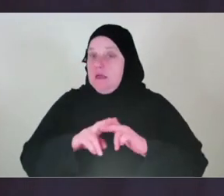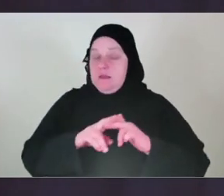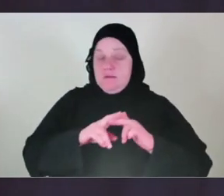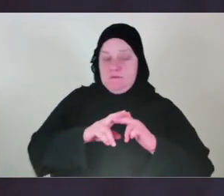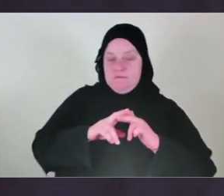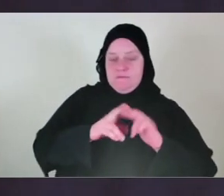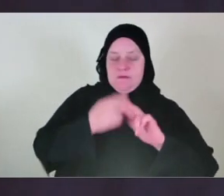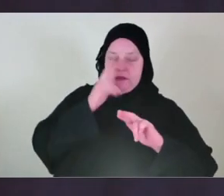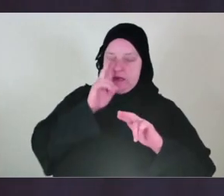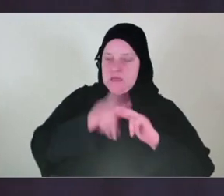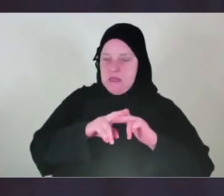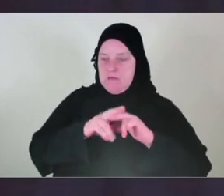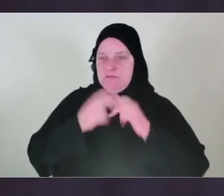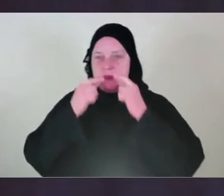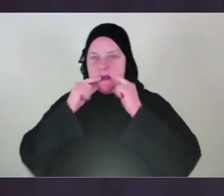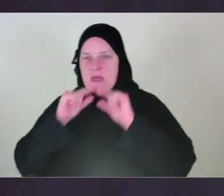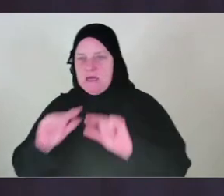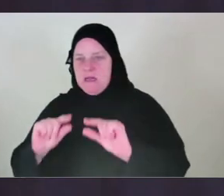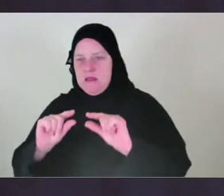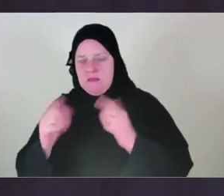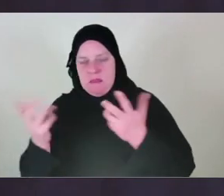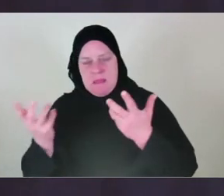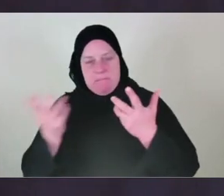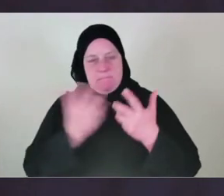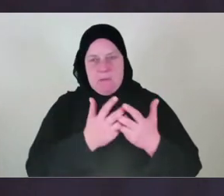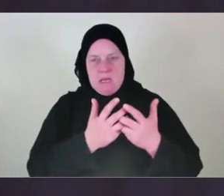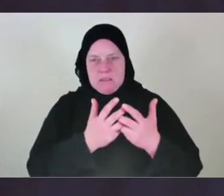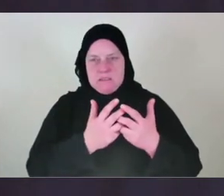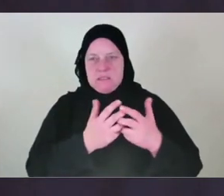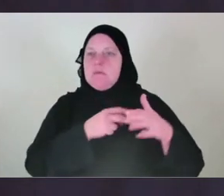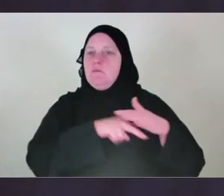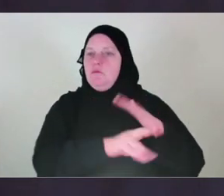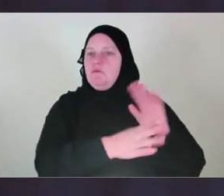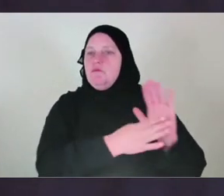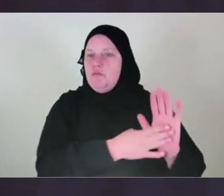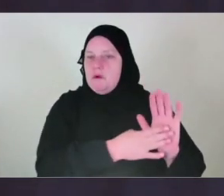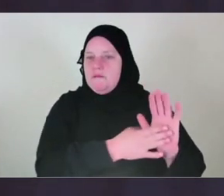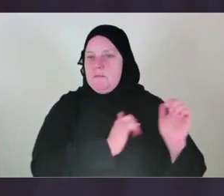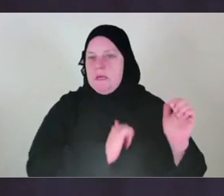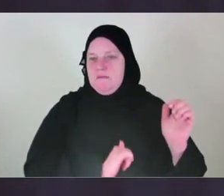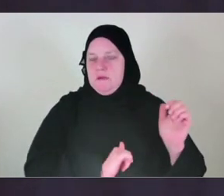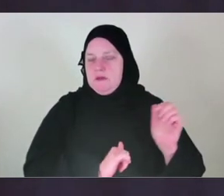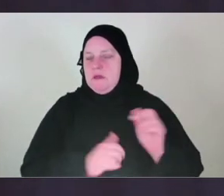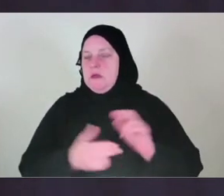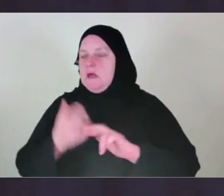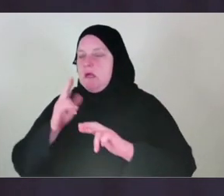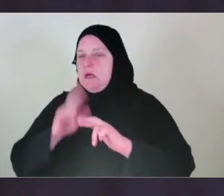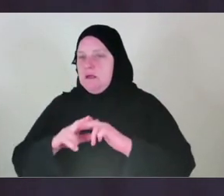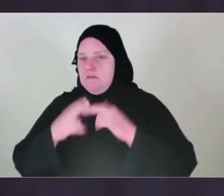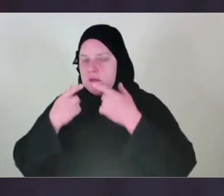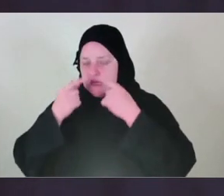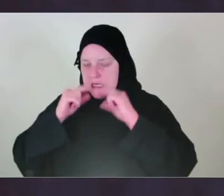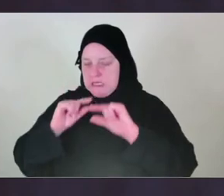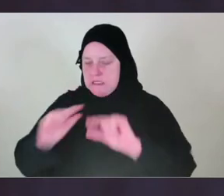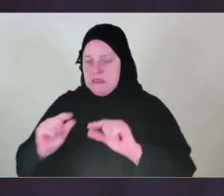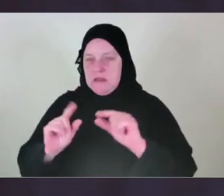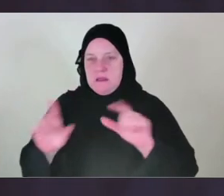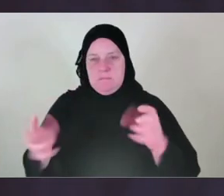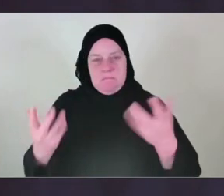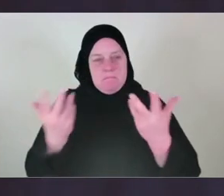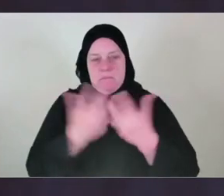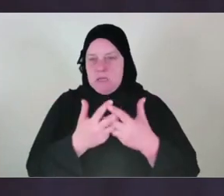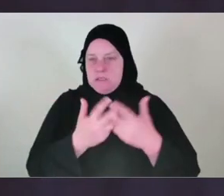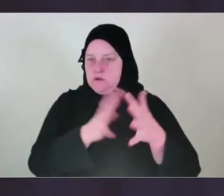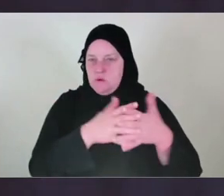doesn't, don't accept it. He's not talking to anyone in general. But before I go forward, this is for you to